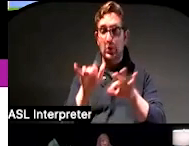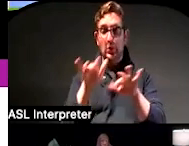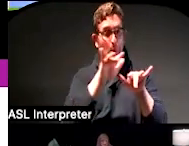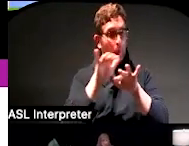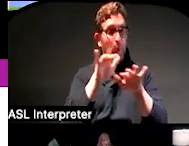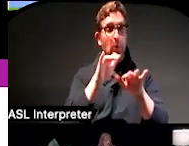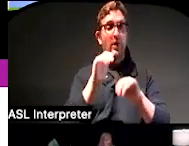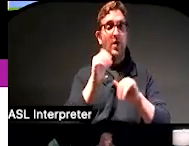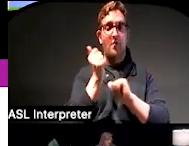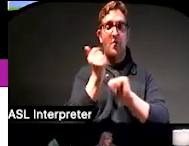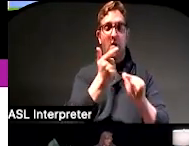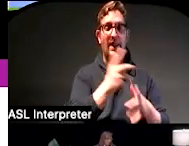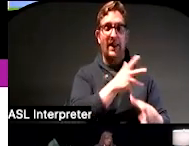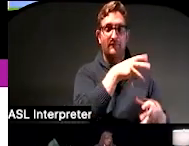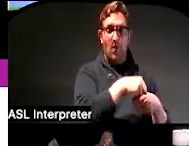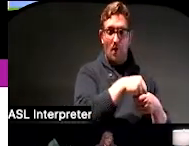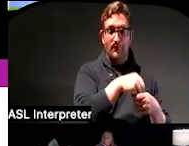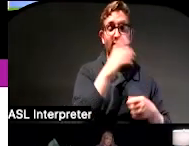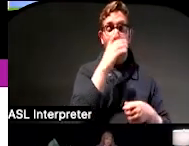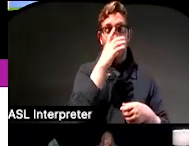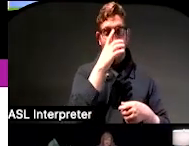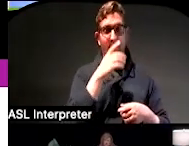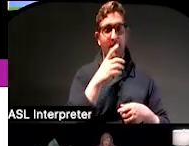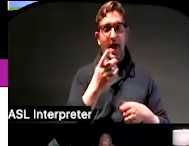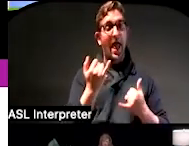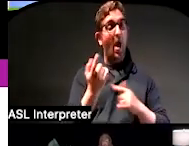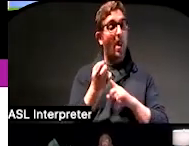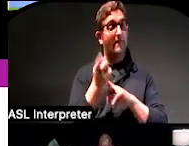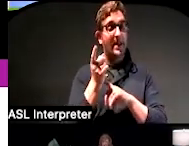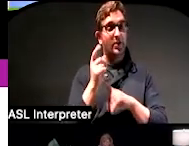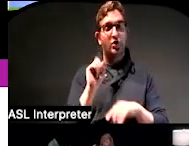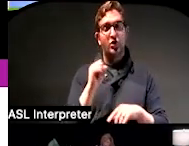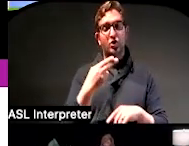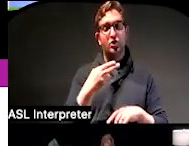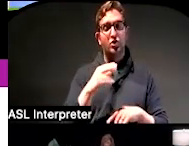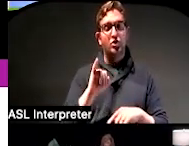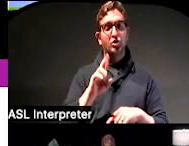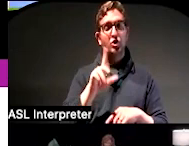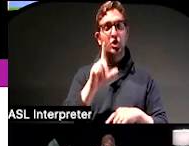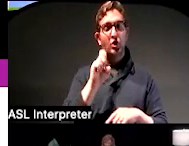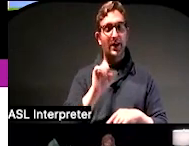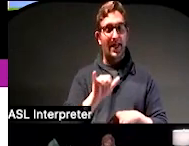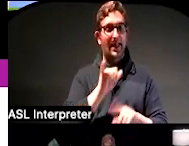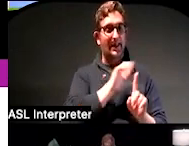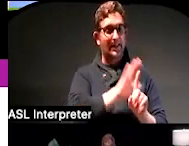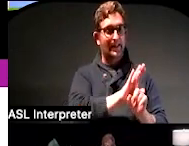right now. And all of a sudden, Shirley, their daughter,